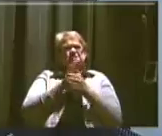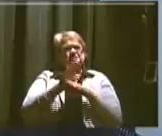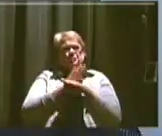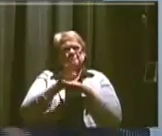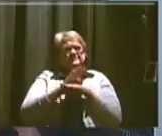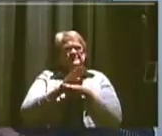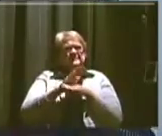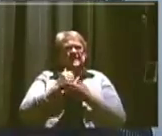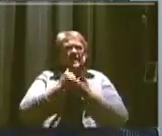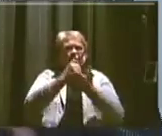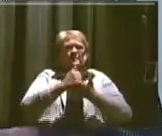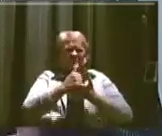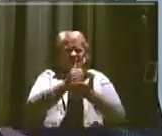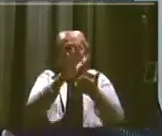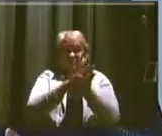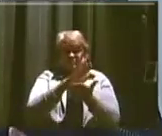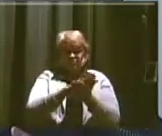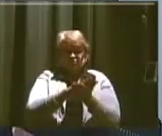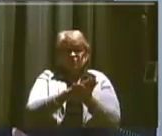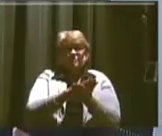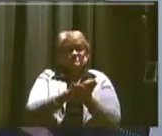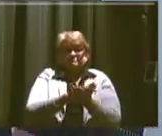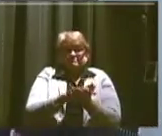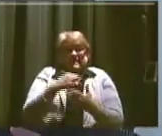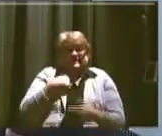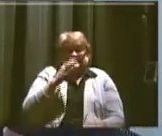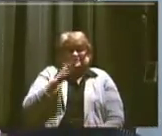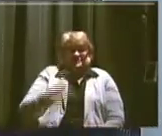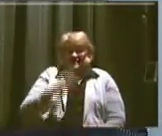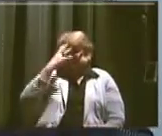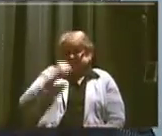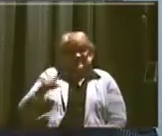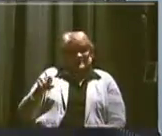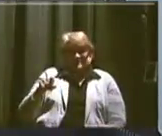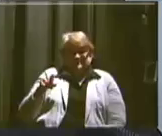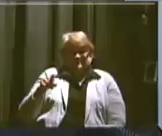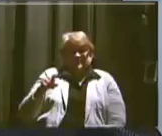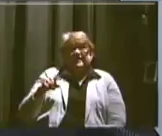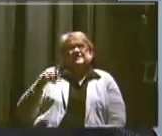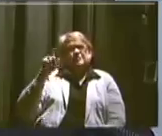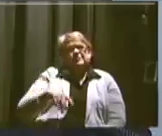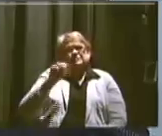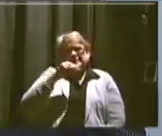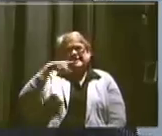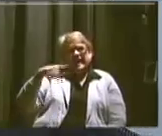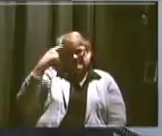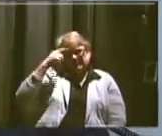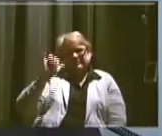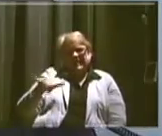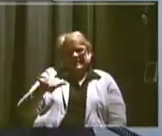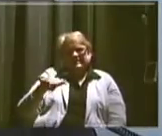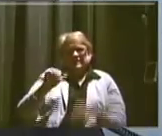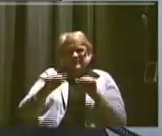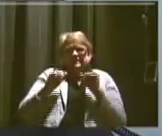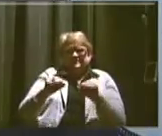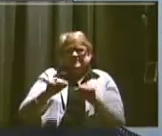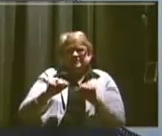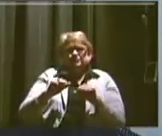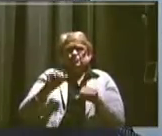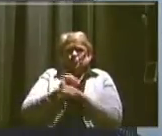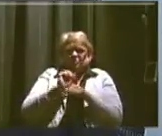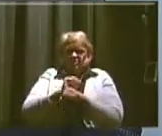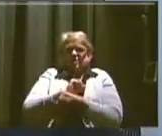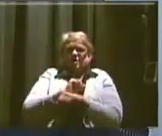I'm convinced that she doesn't sleep. There must be an app for that, and I want it. It is a